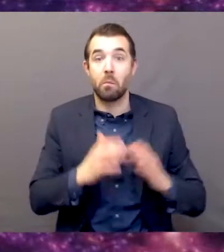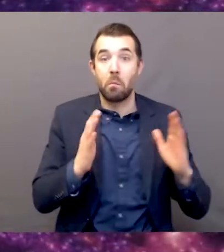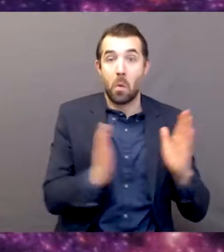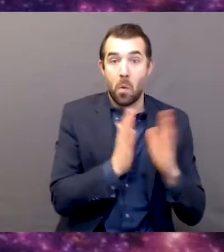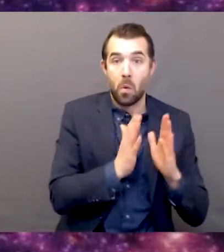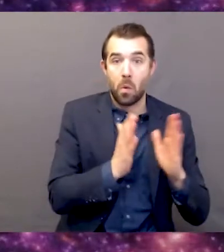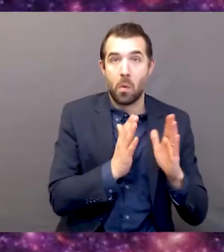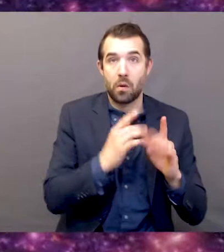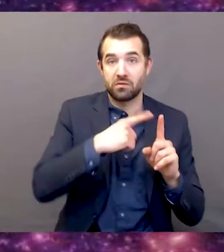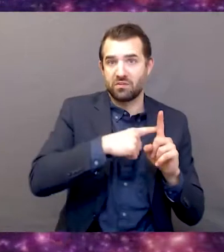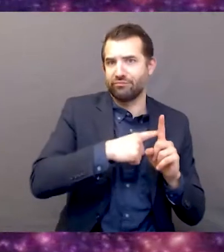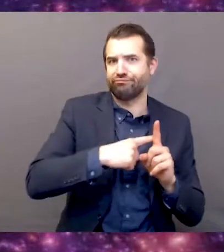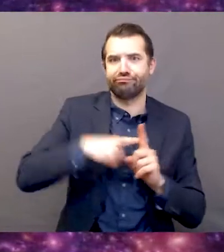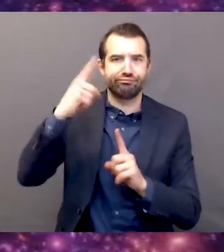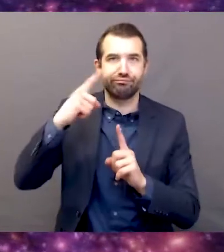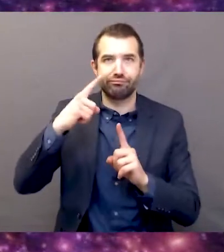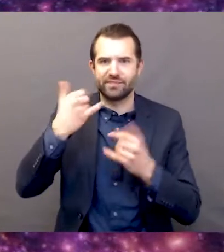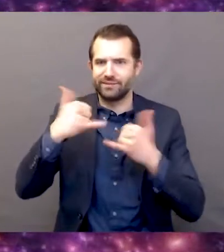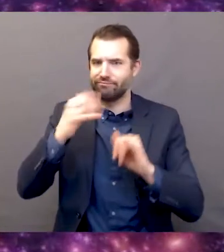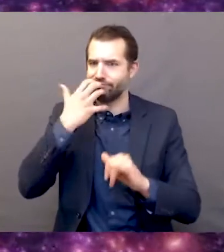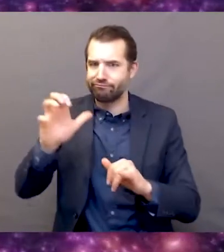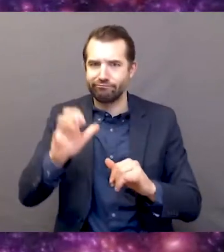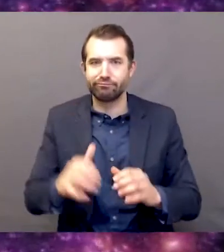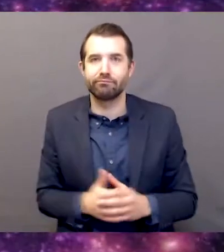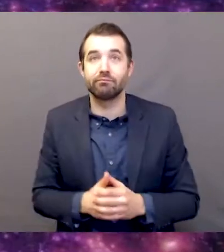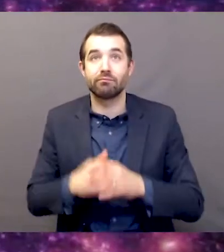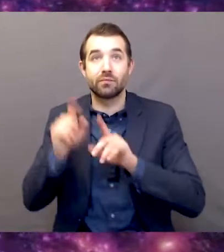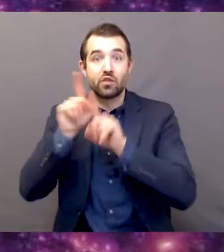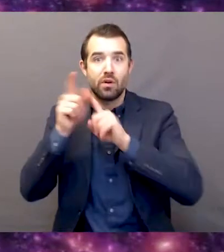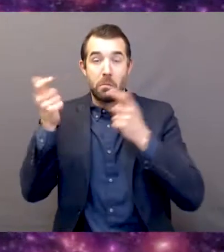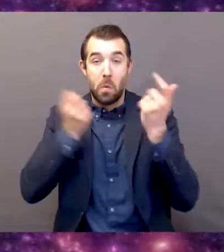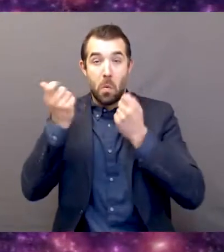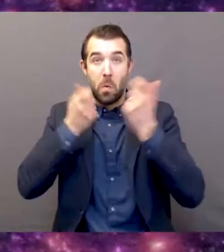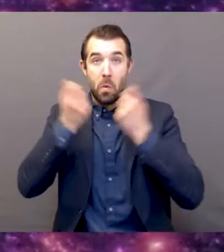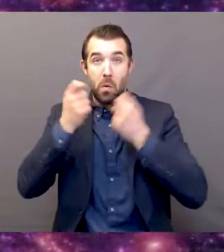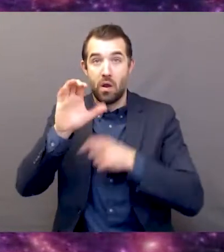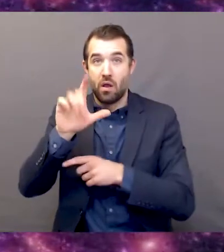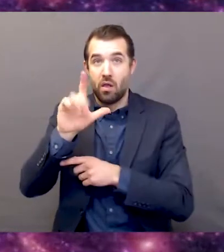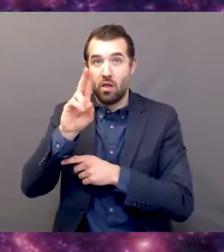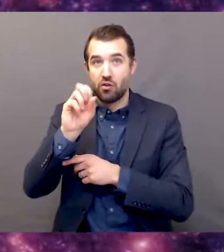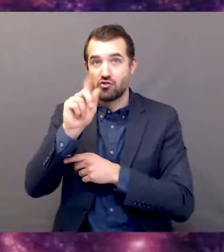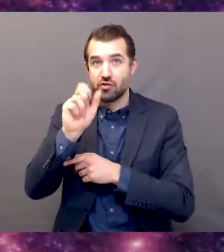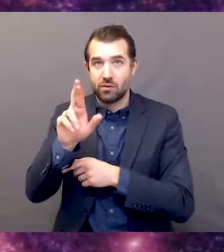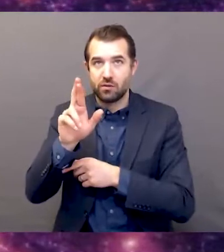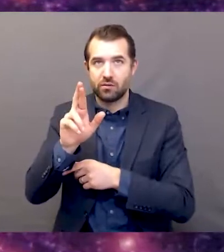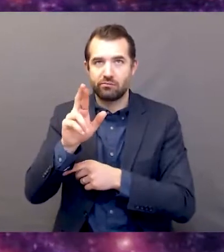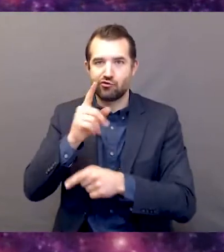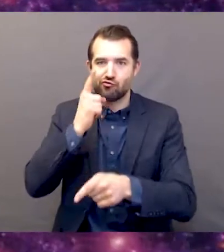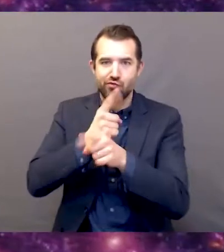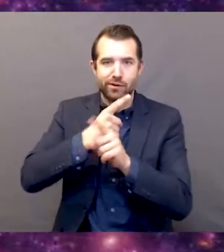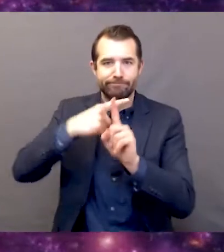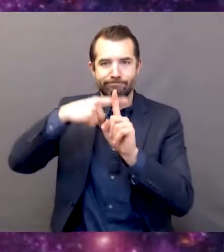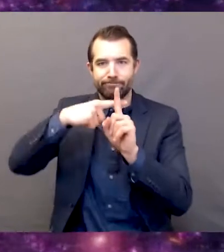higher temperatures, and clusters are just perfect. They're just the right mass and just the right size, such that the gas that's trapped by gravity